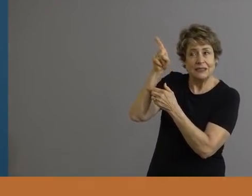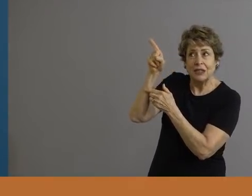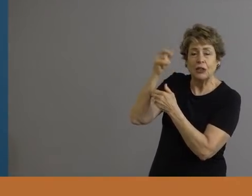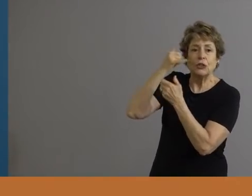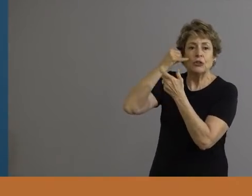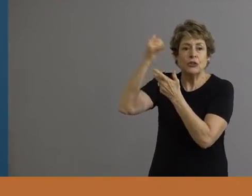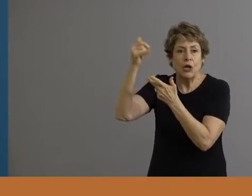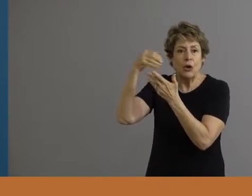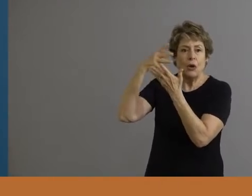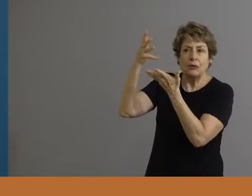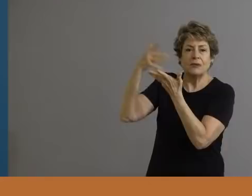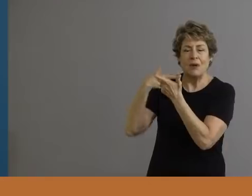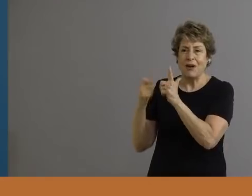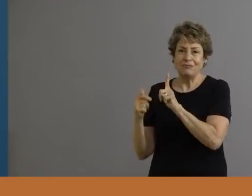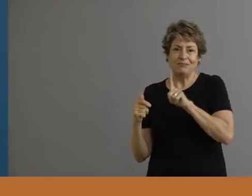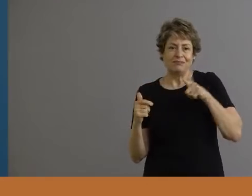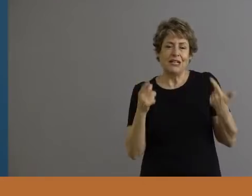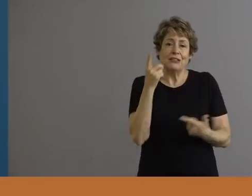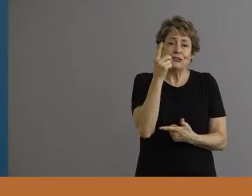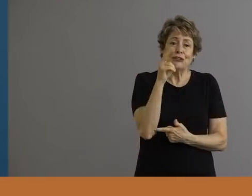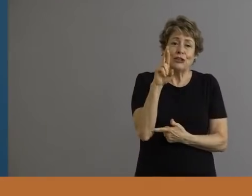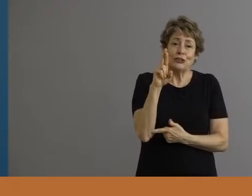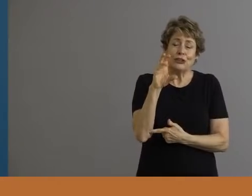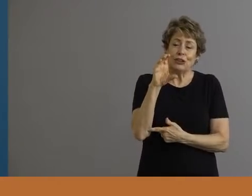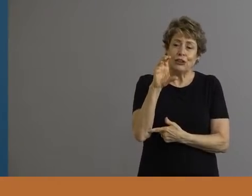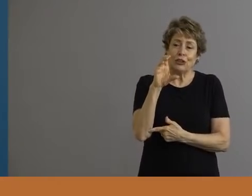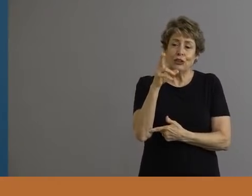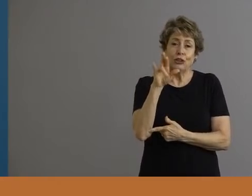Christ, take it away. Thank you, Governor.